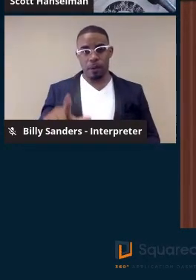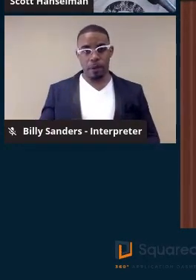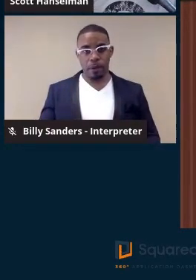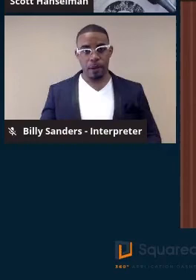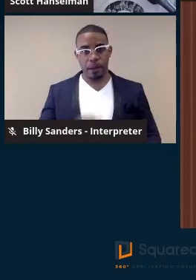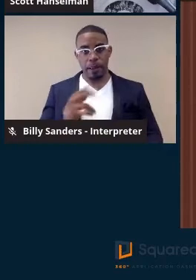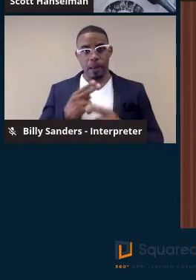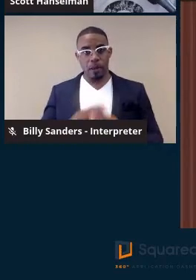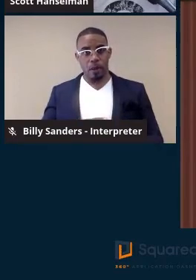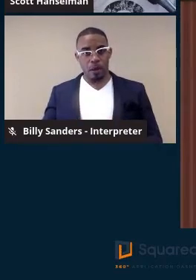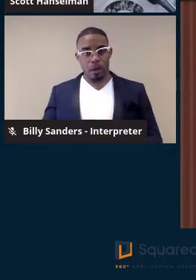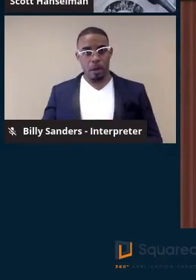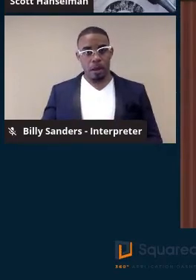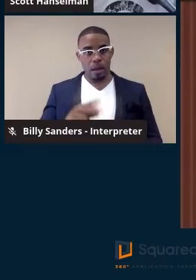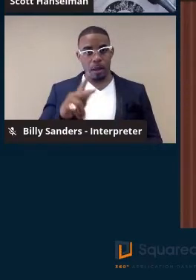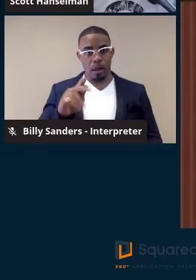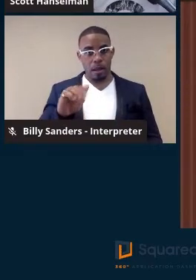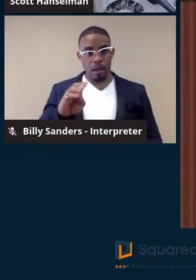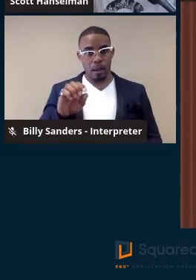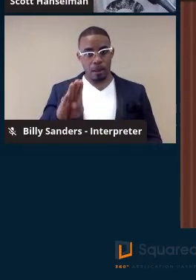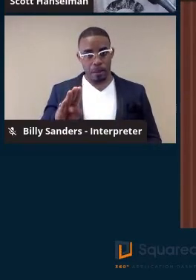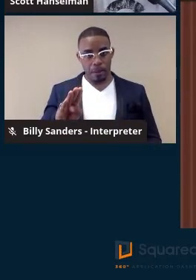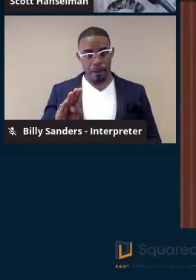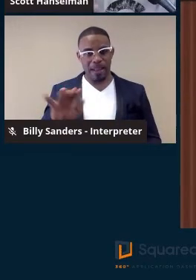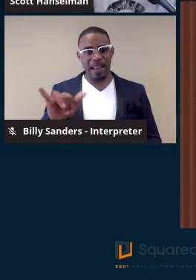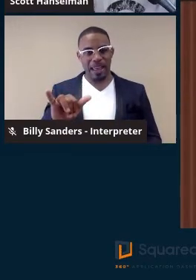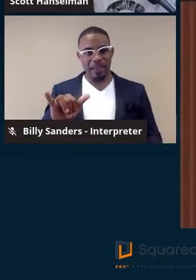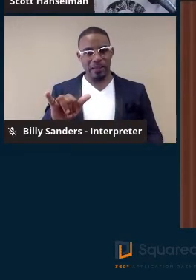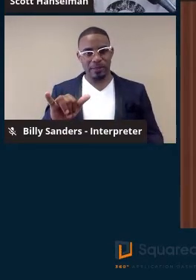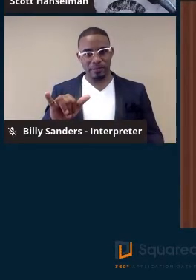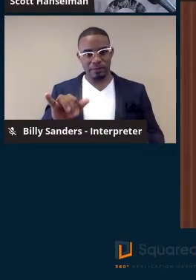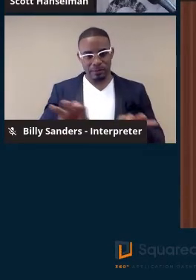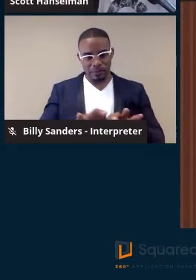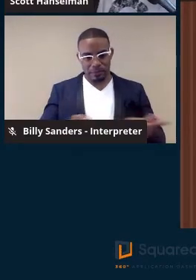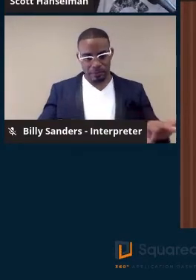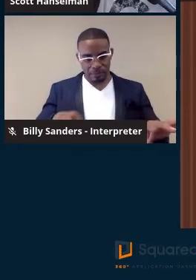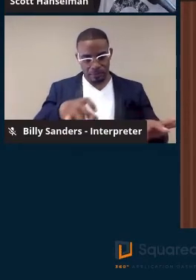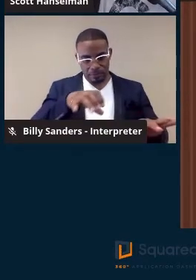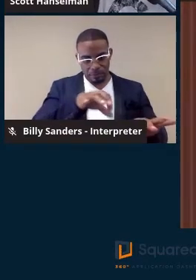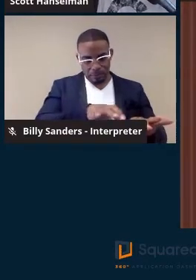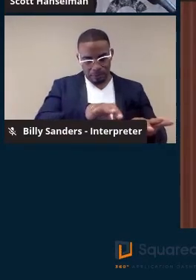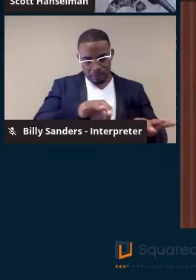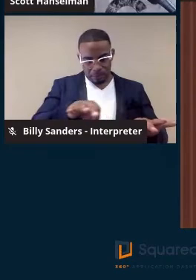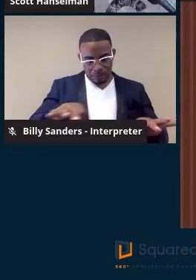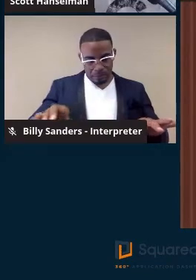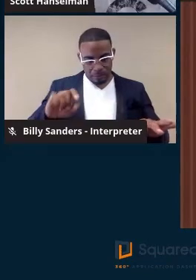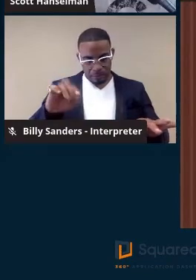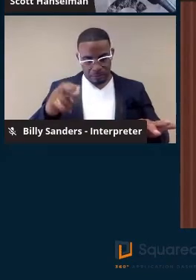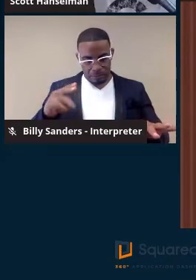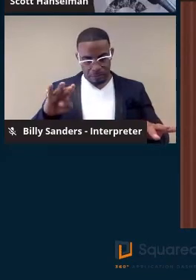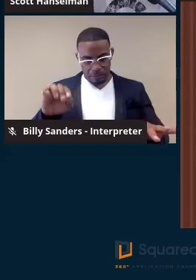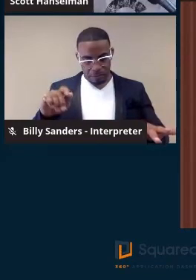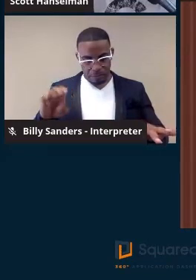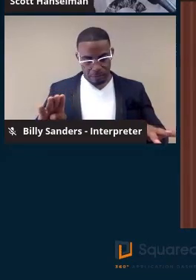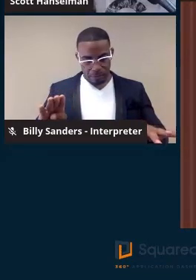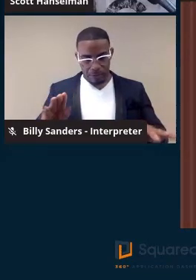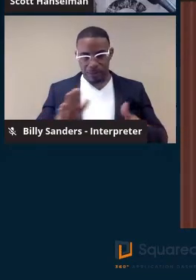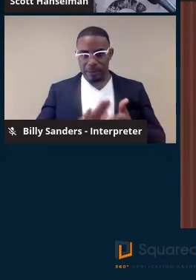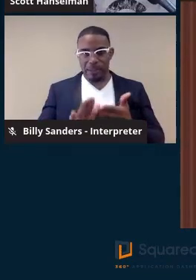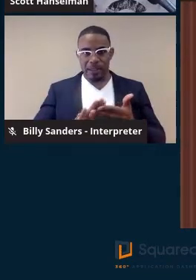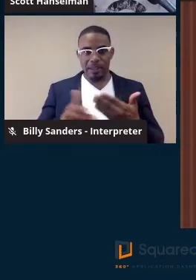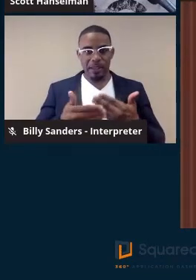That's called kebab case, like a shish kebab. And that kebab case is easier to read. It's a